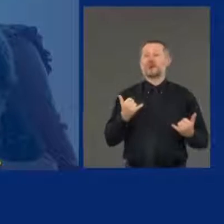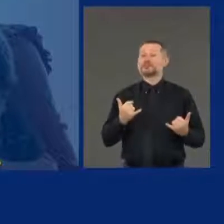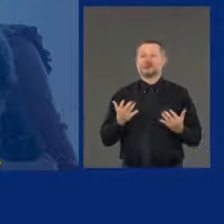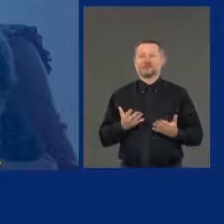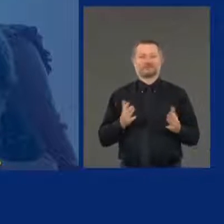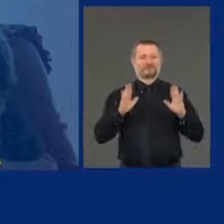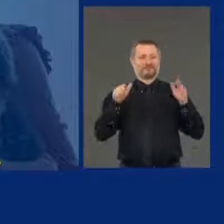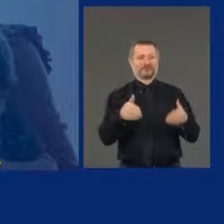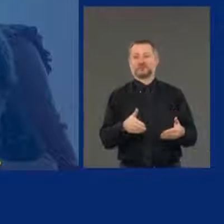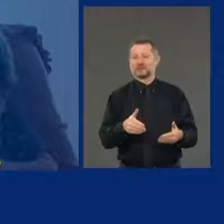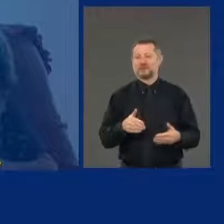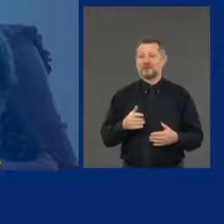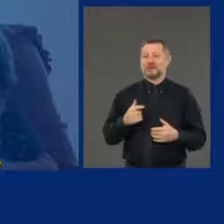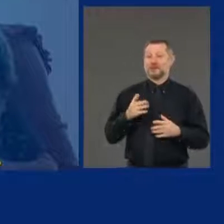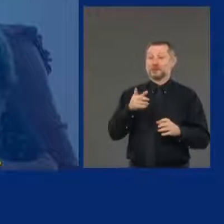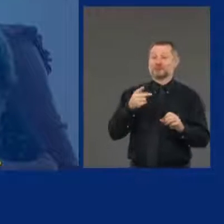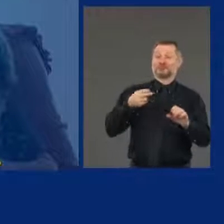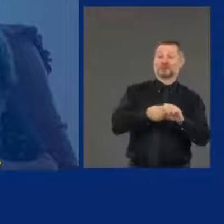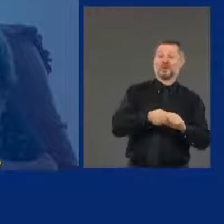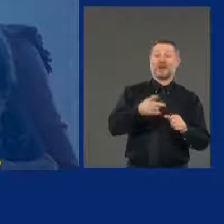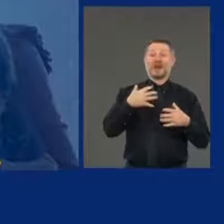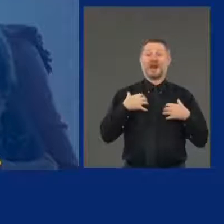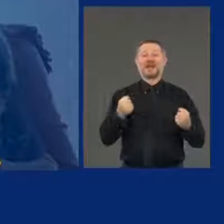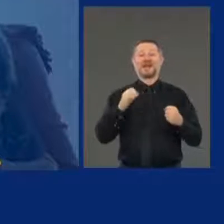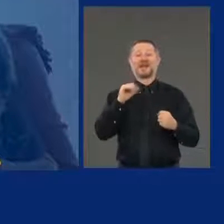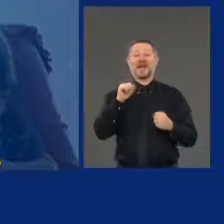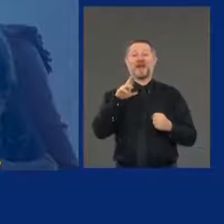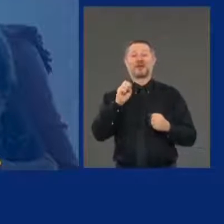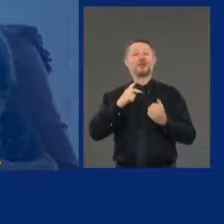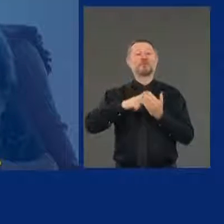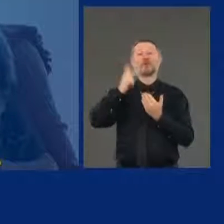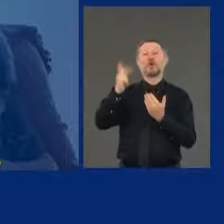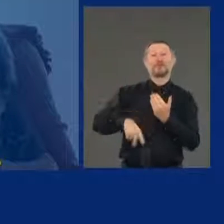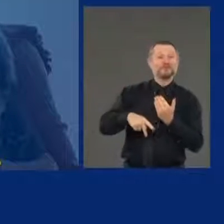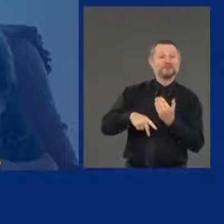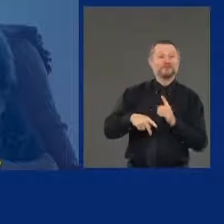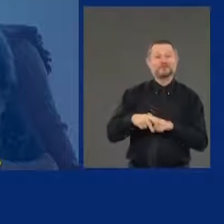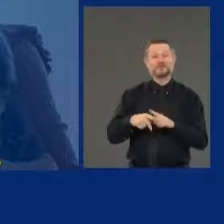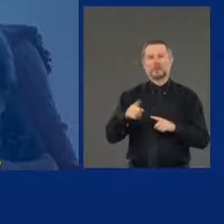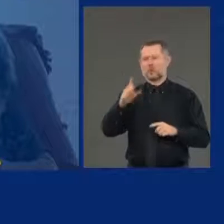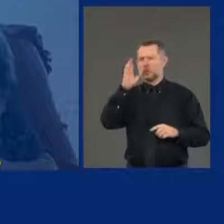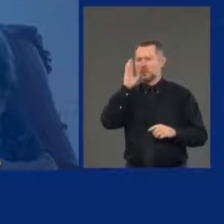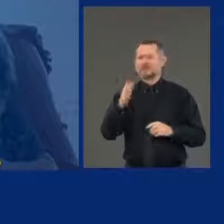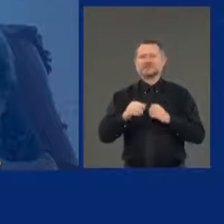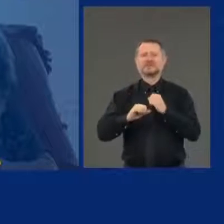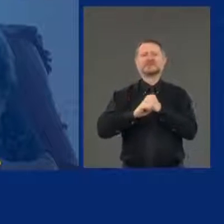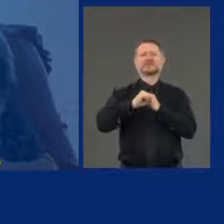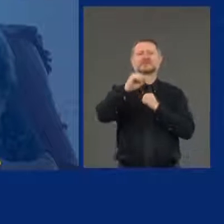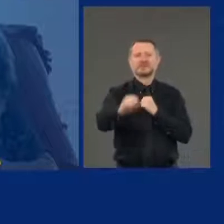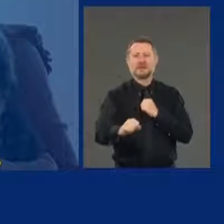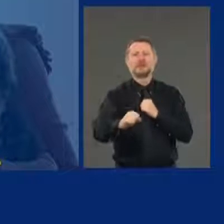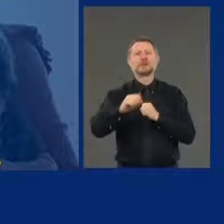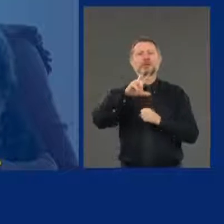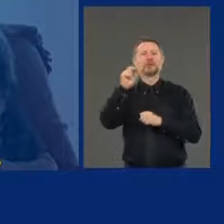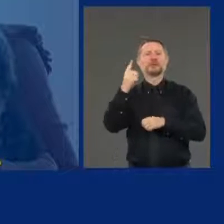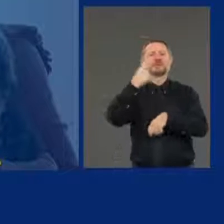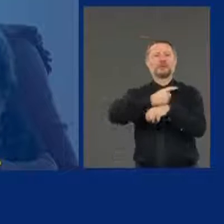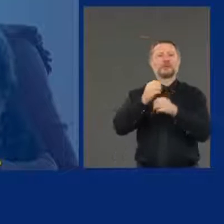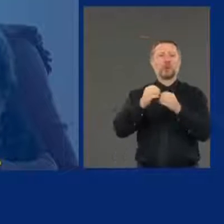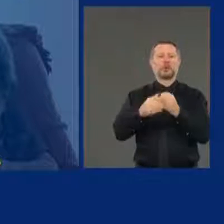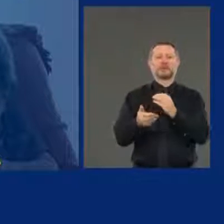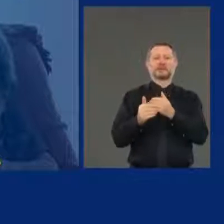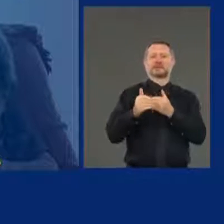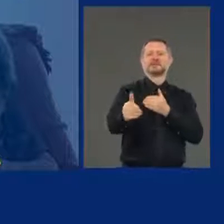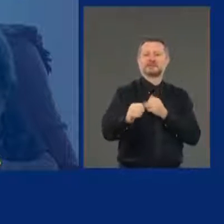to enroll in our health exchange. We're going to extend that another 30 days. That health exchange